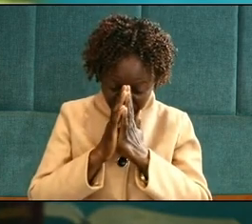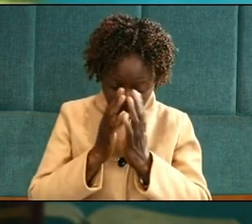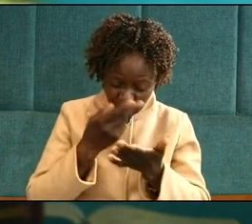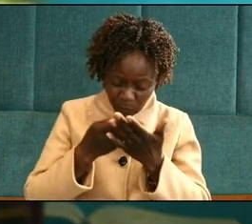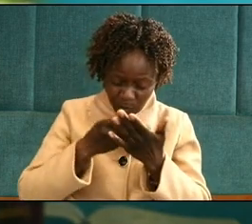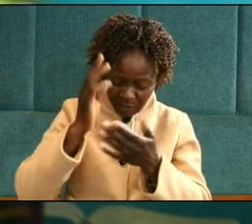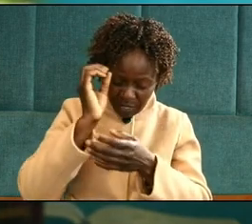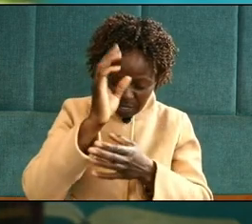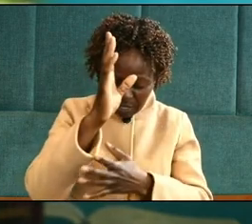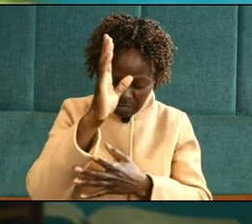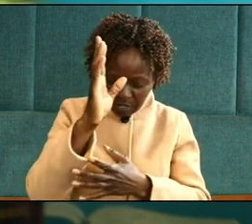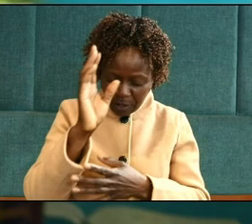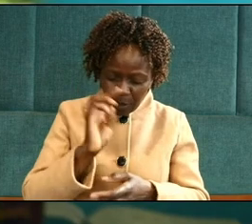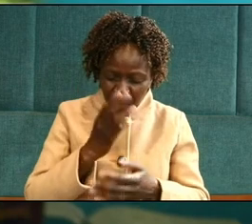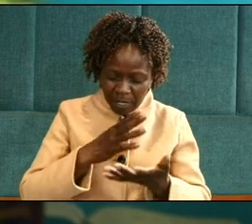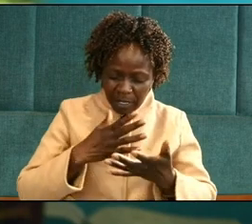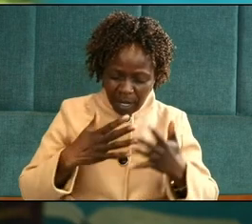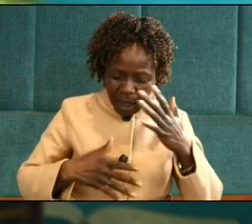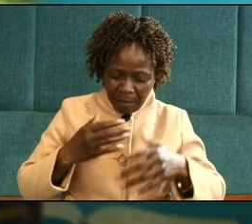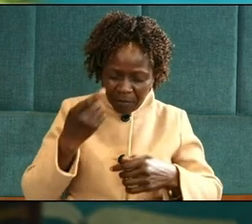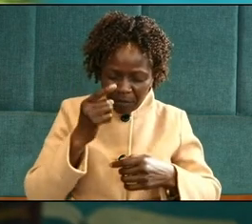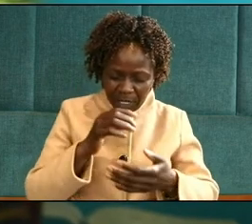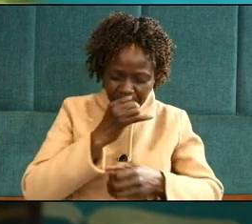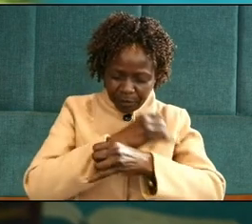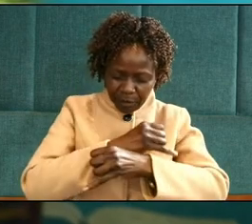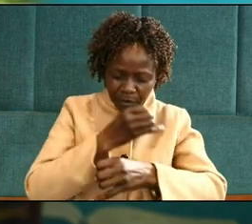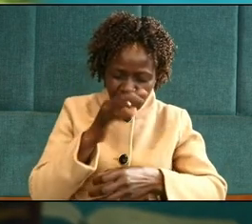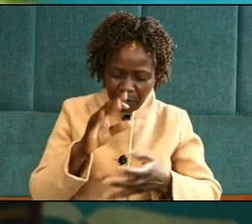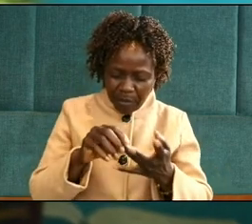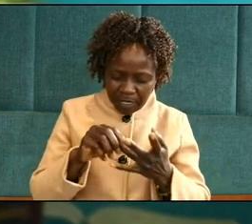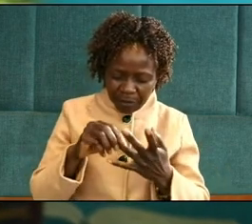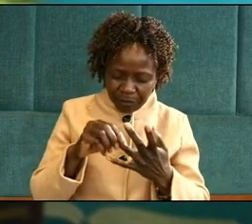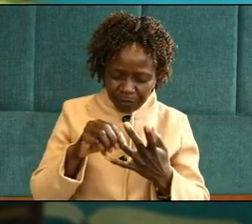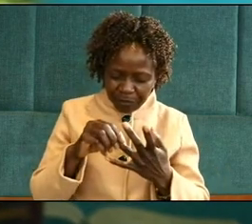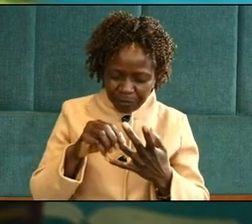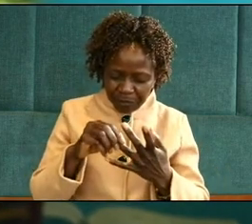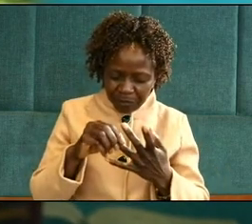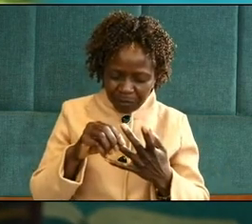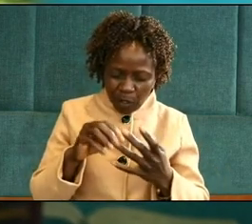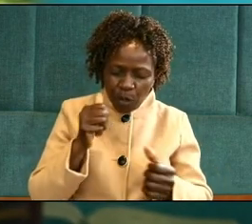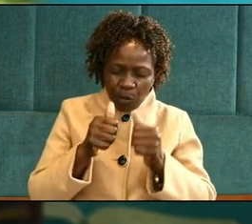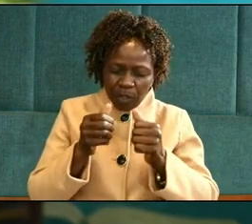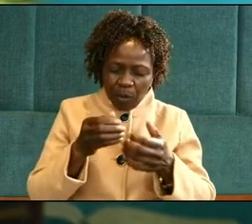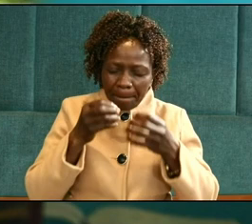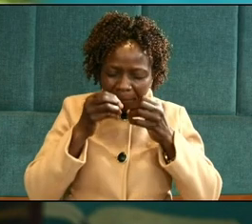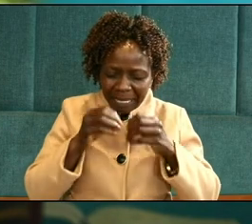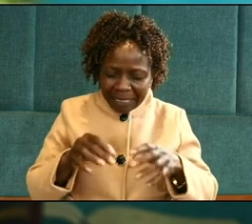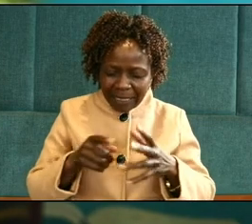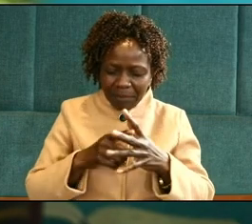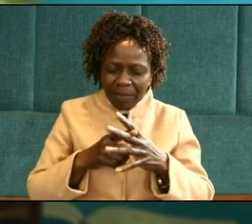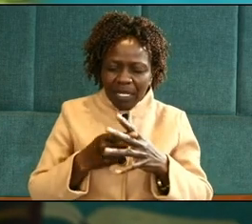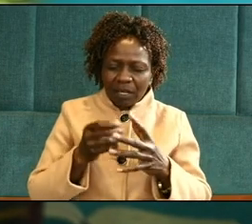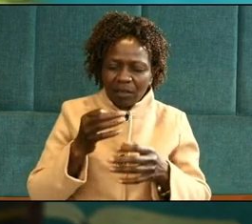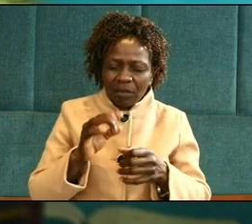Holy Father, we are grateful for the institution of marriage, which you blessed at the